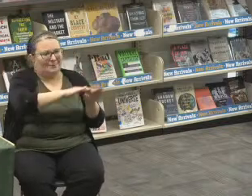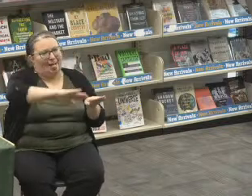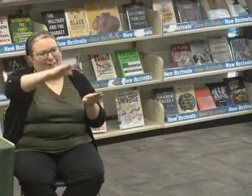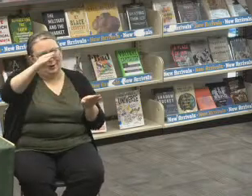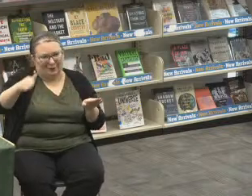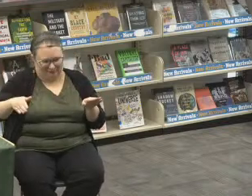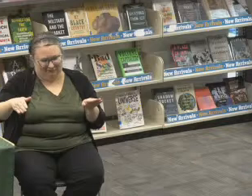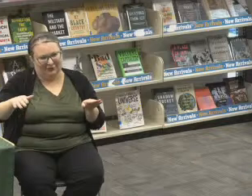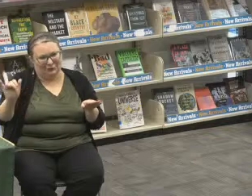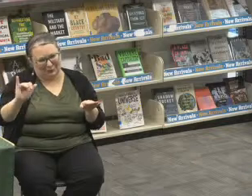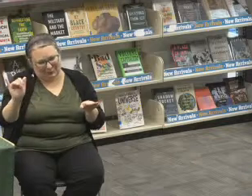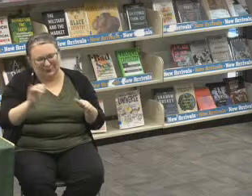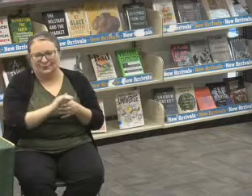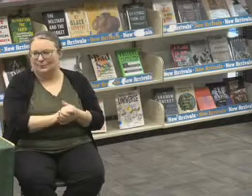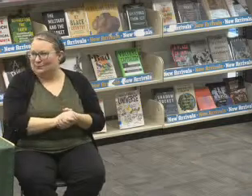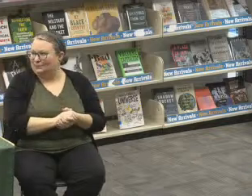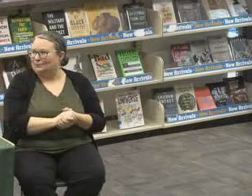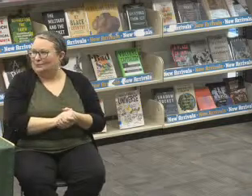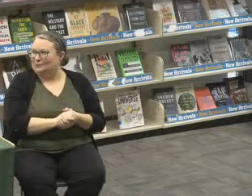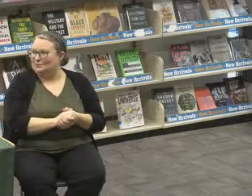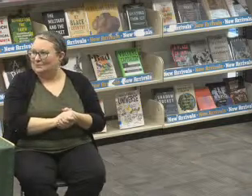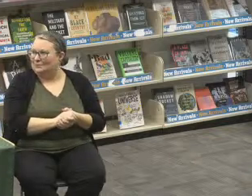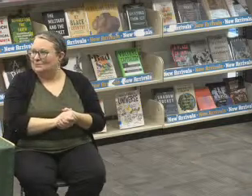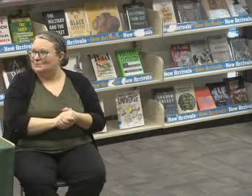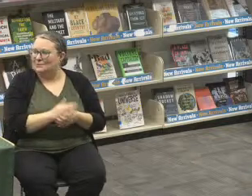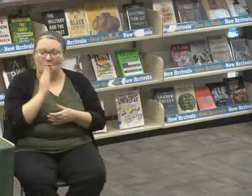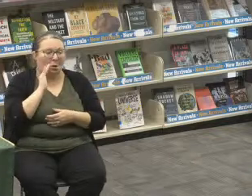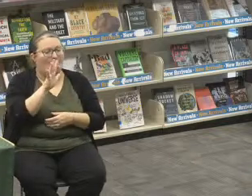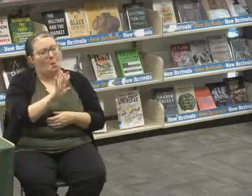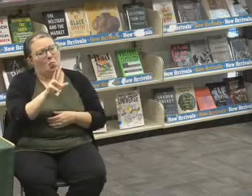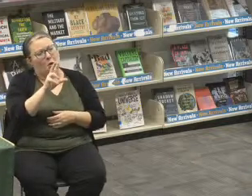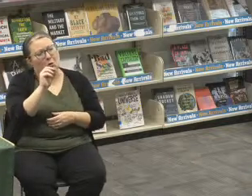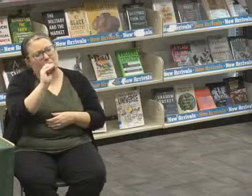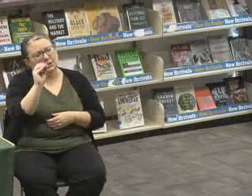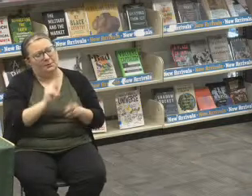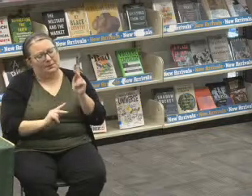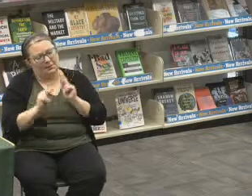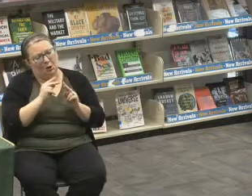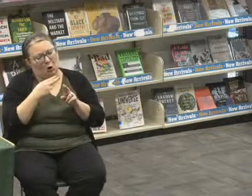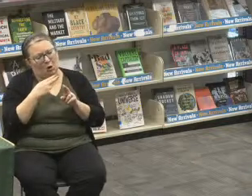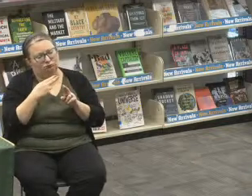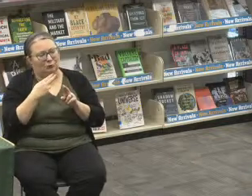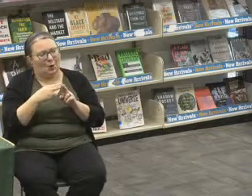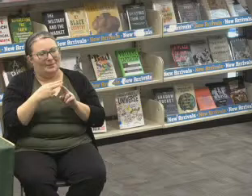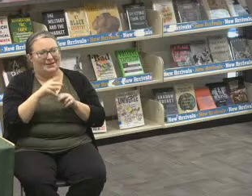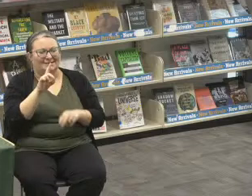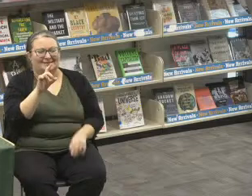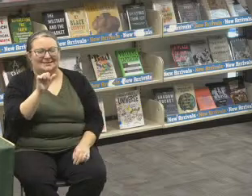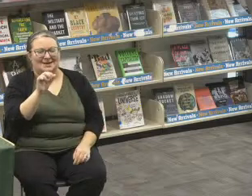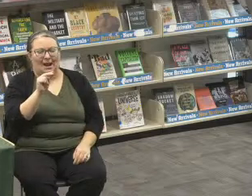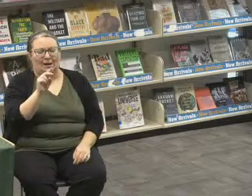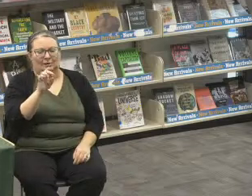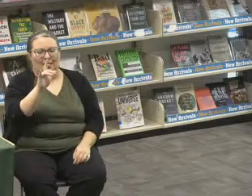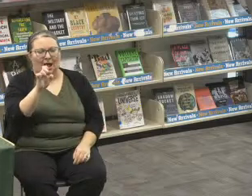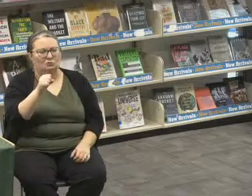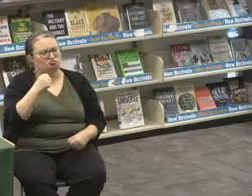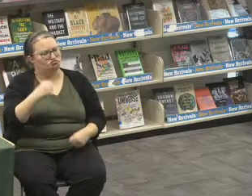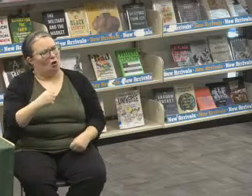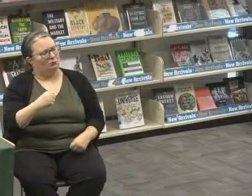too. They said that, about 30% of the population, they call them dandelions. They're super hardy. They